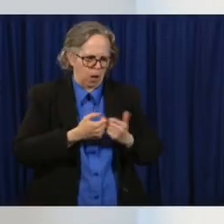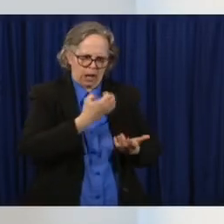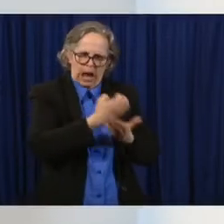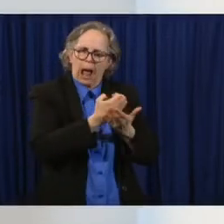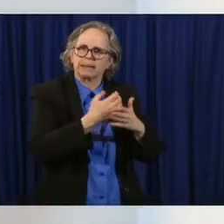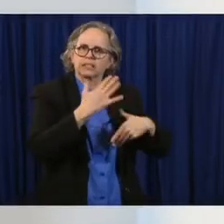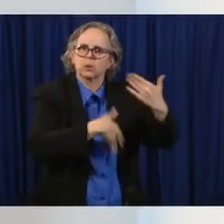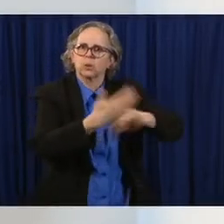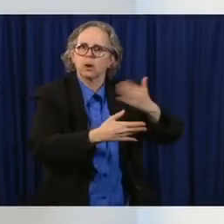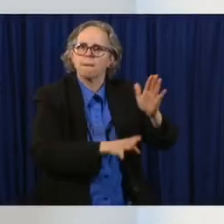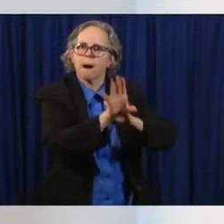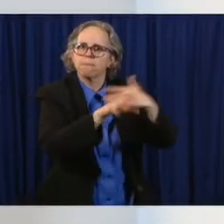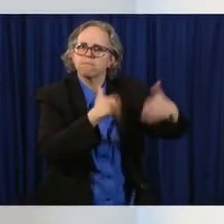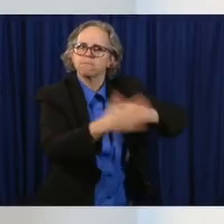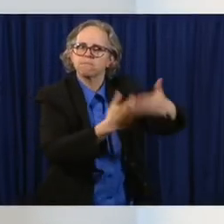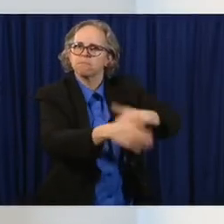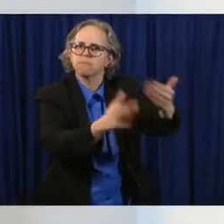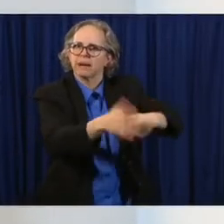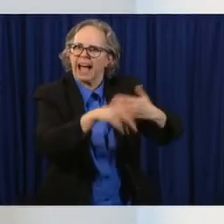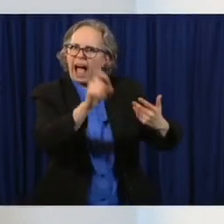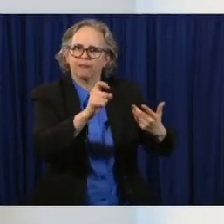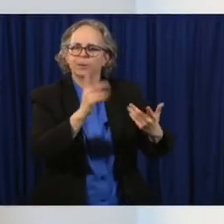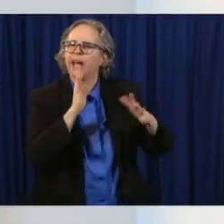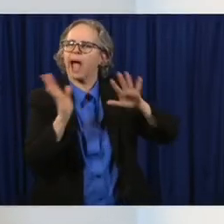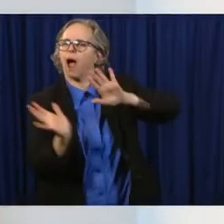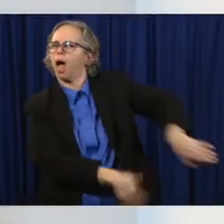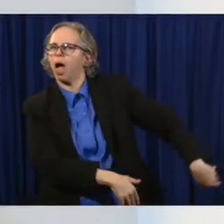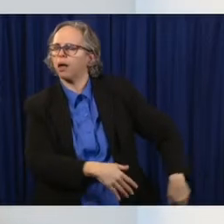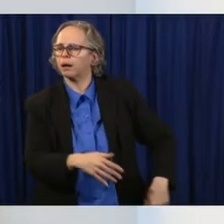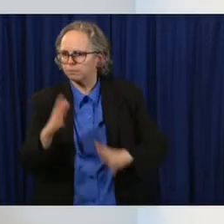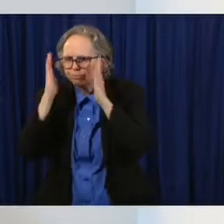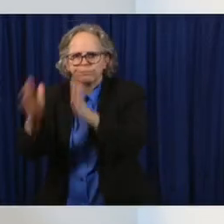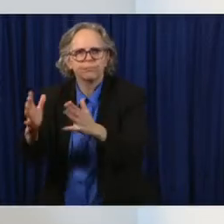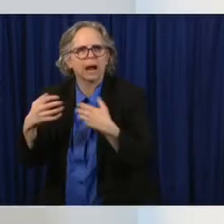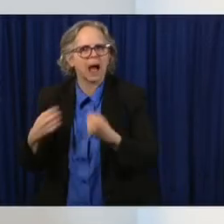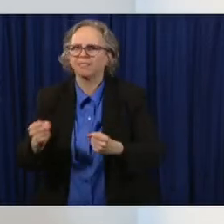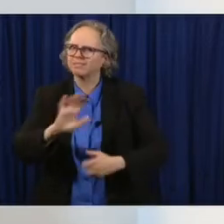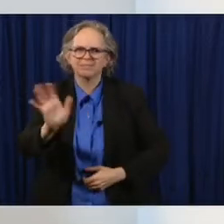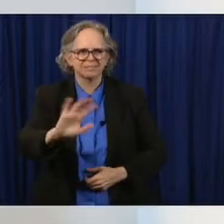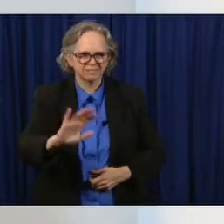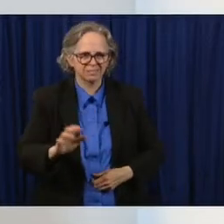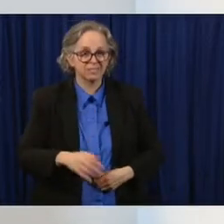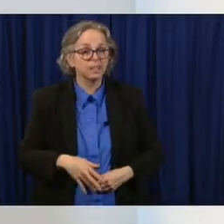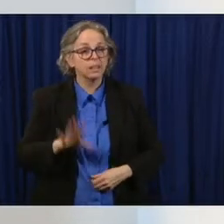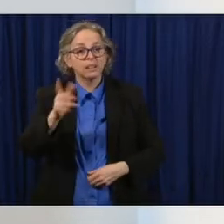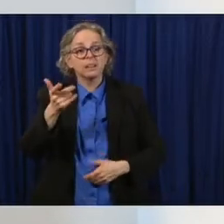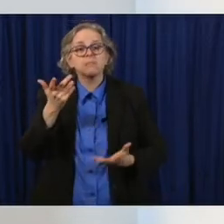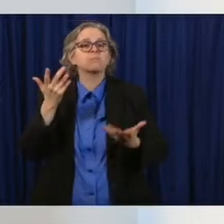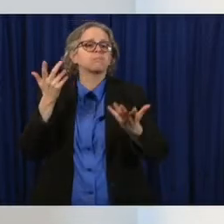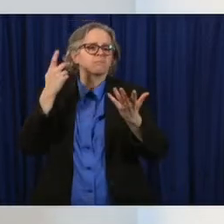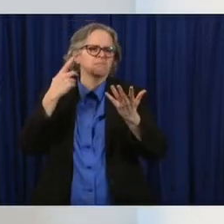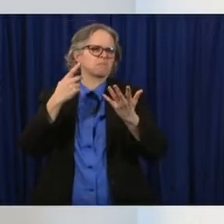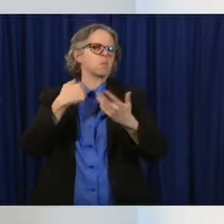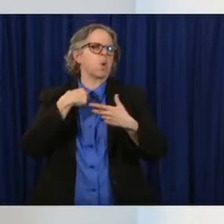have to do the best we can to accomplish both. But as far as specifics, the governor has already ordered 20%,